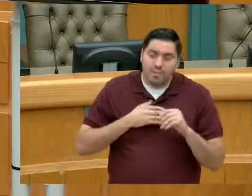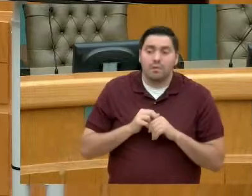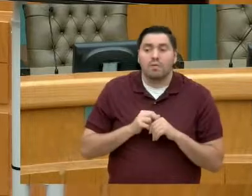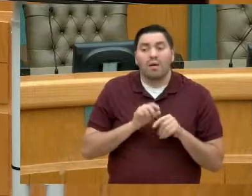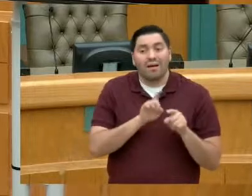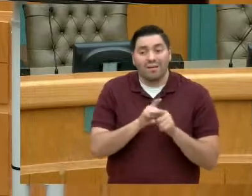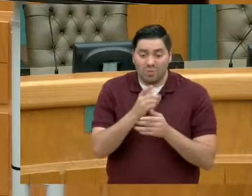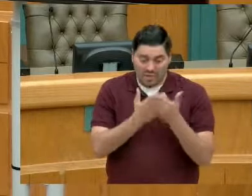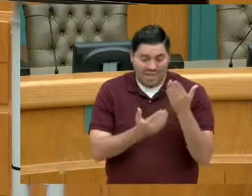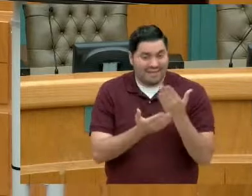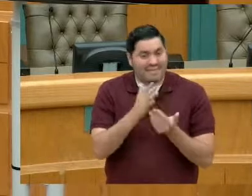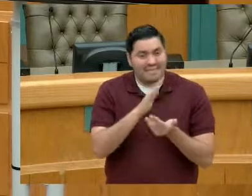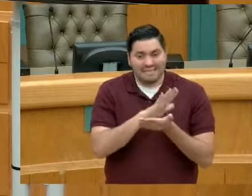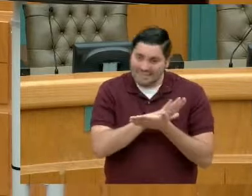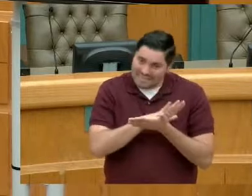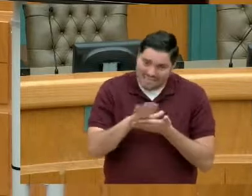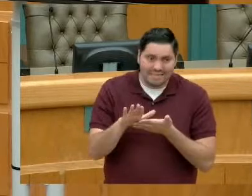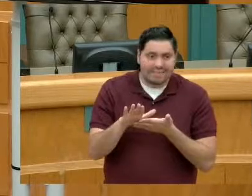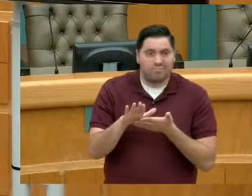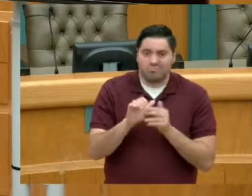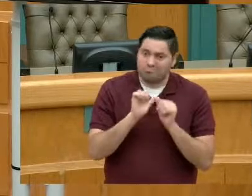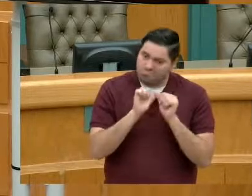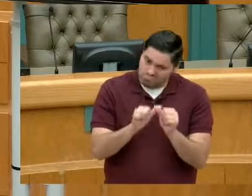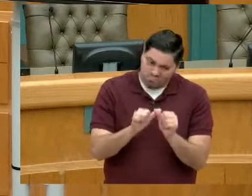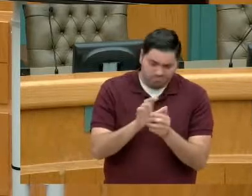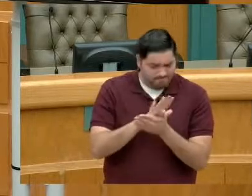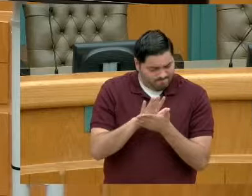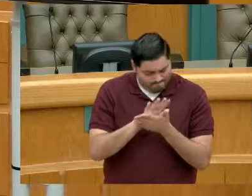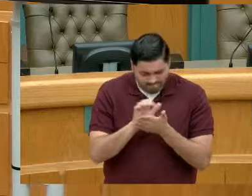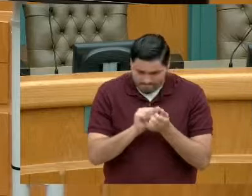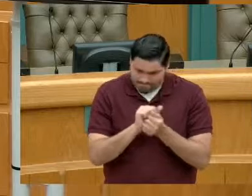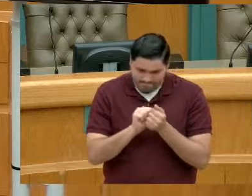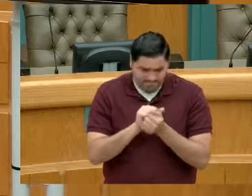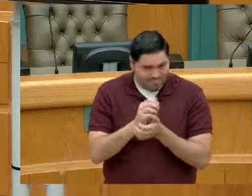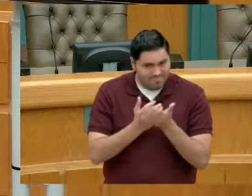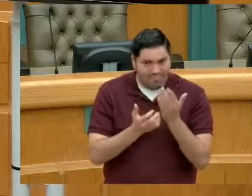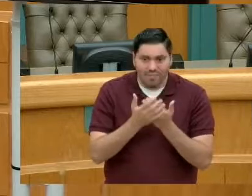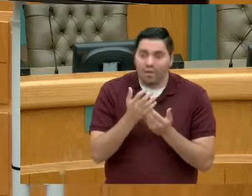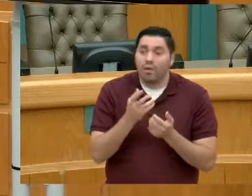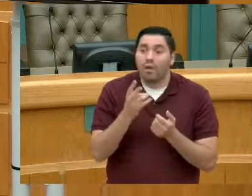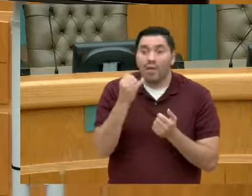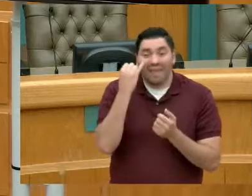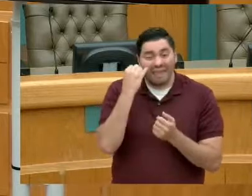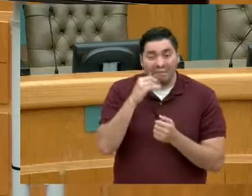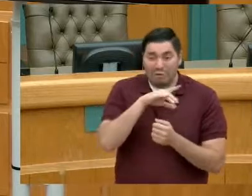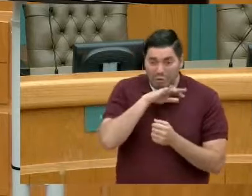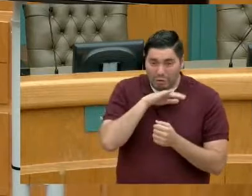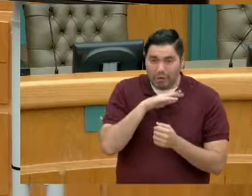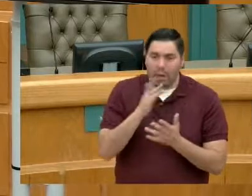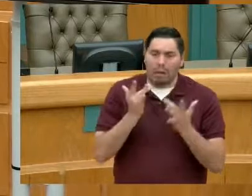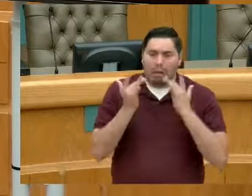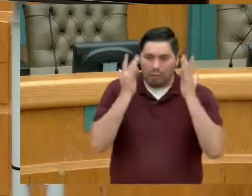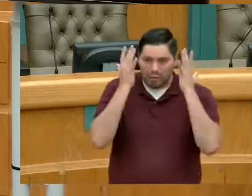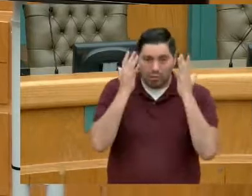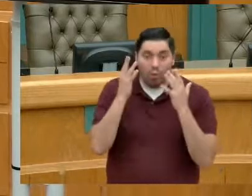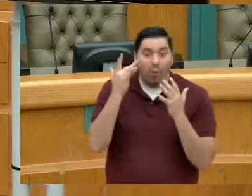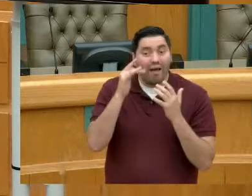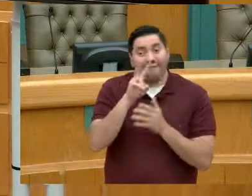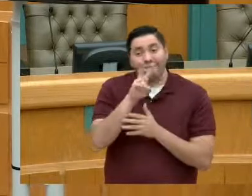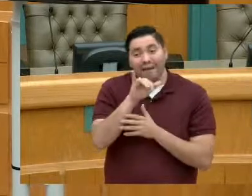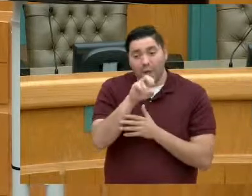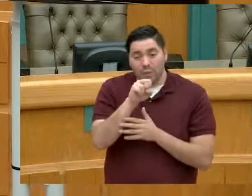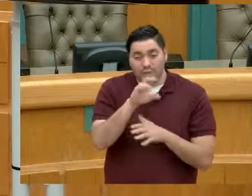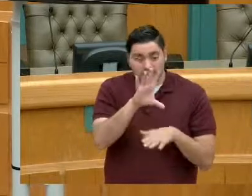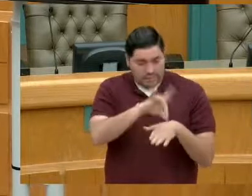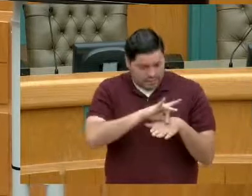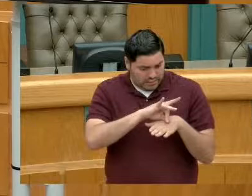hands clean. Don't forget to continually wash your hands. If your hands are dirty, keep them off your face. That virus can get on your hands.